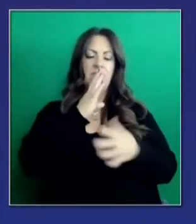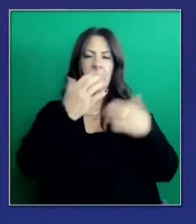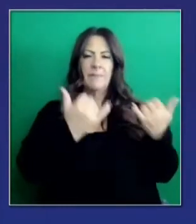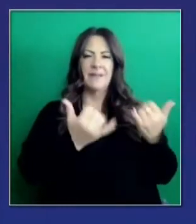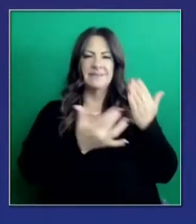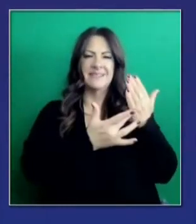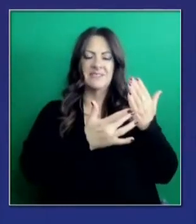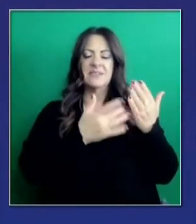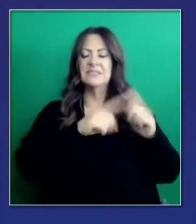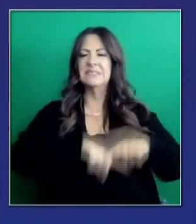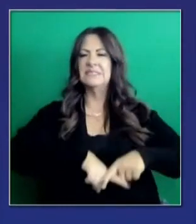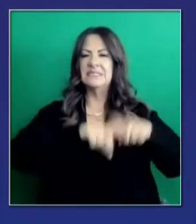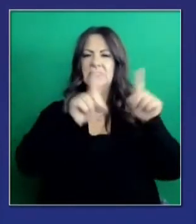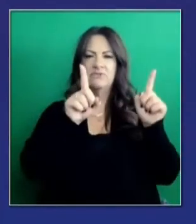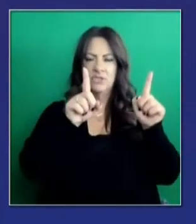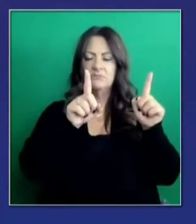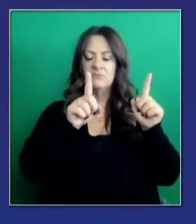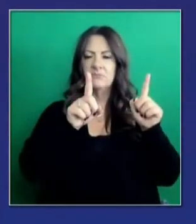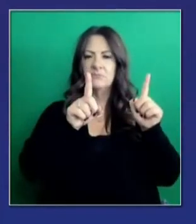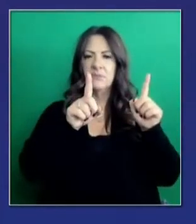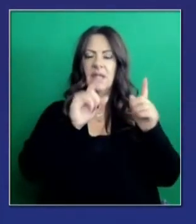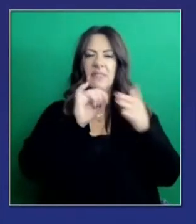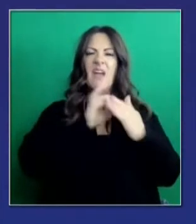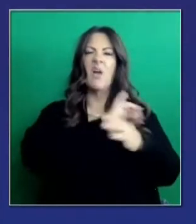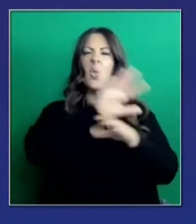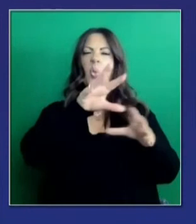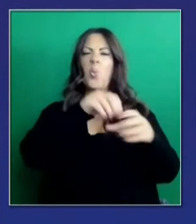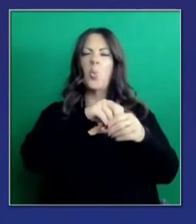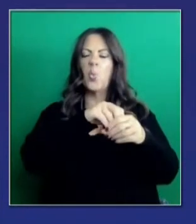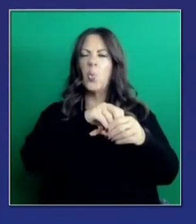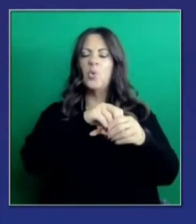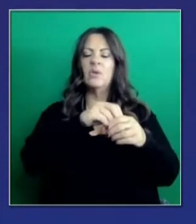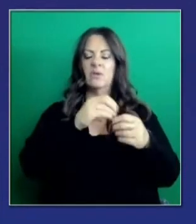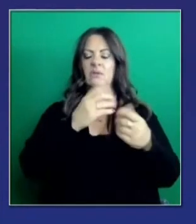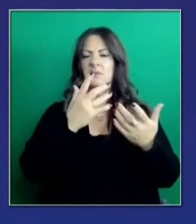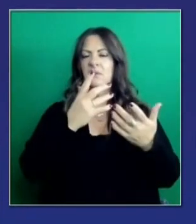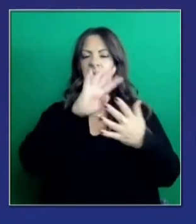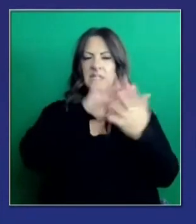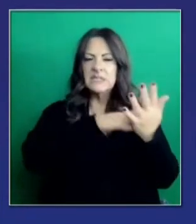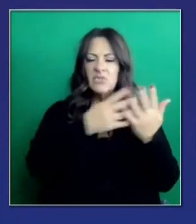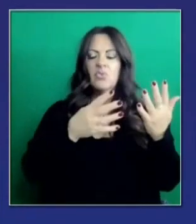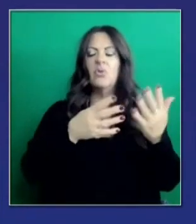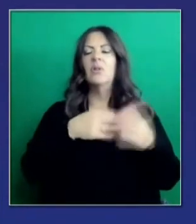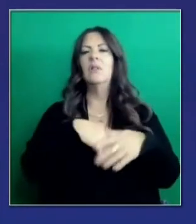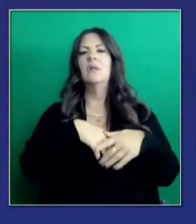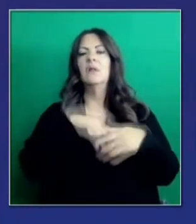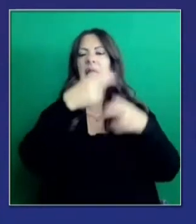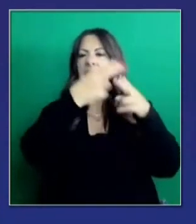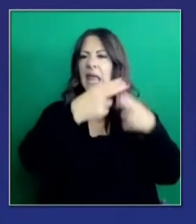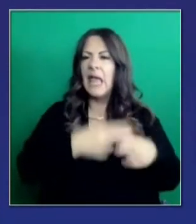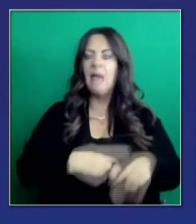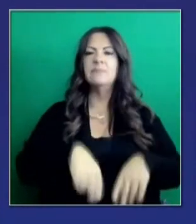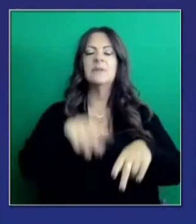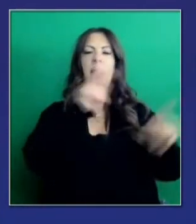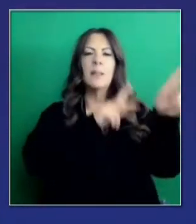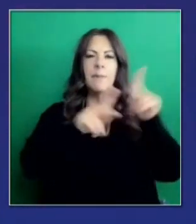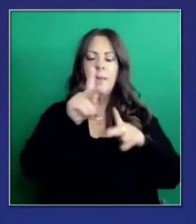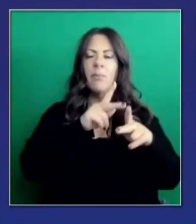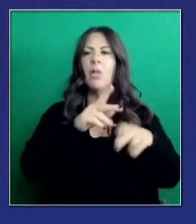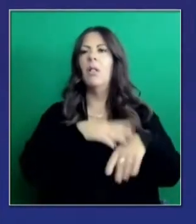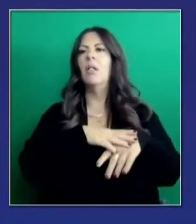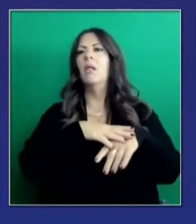top-down, providers, whole spectrum of the delivery system, and a database that allows more